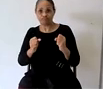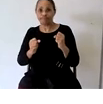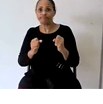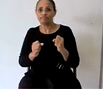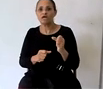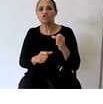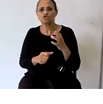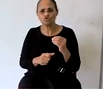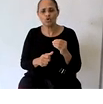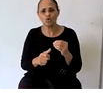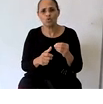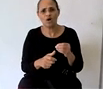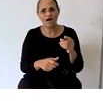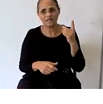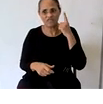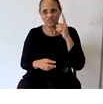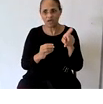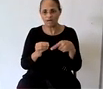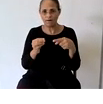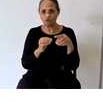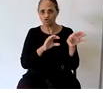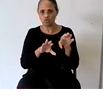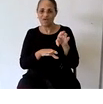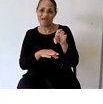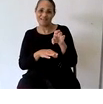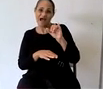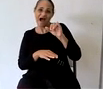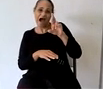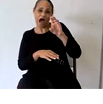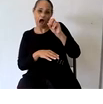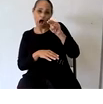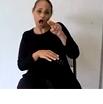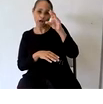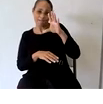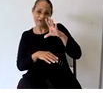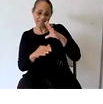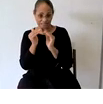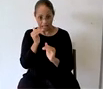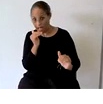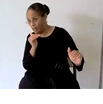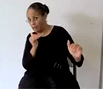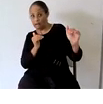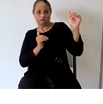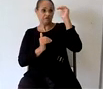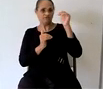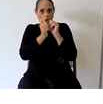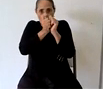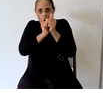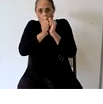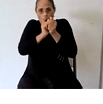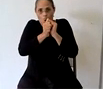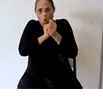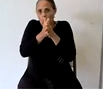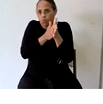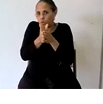I couldn't even think about doing an Ironman. That's just another level of, you know, competitive drive